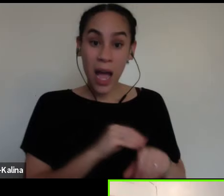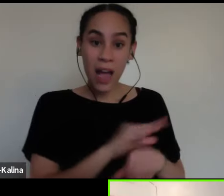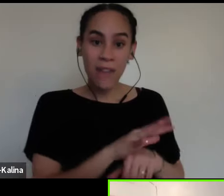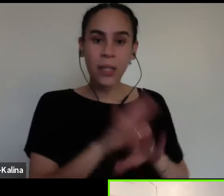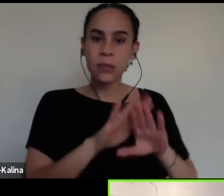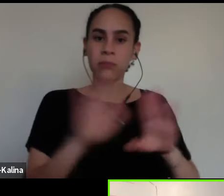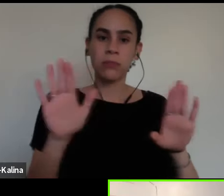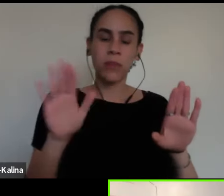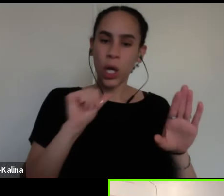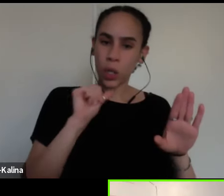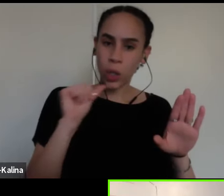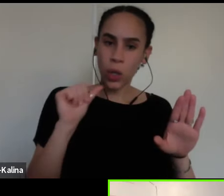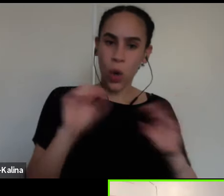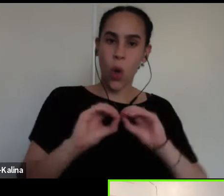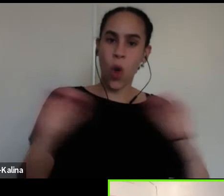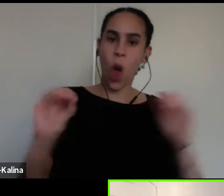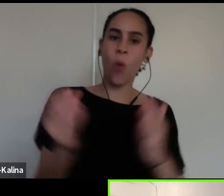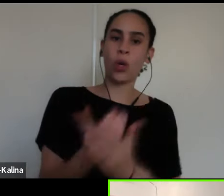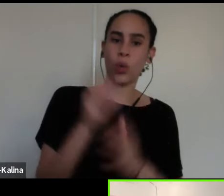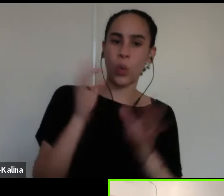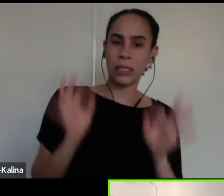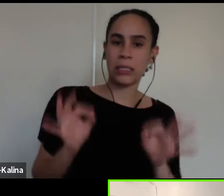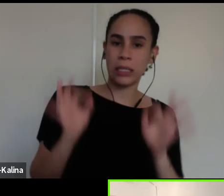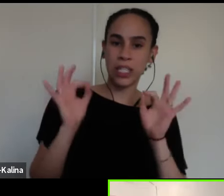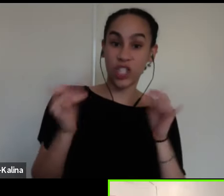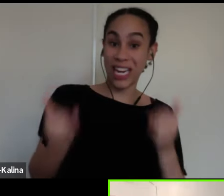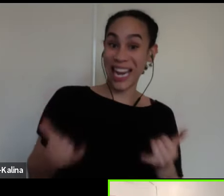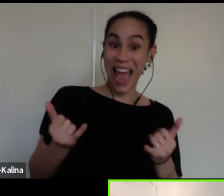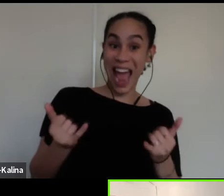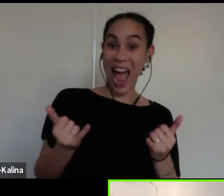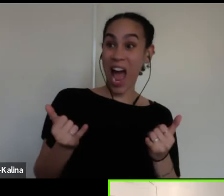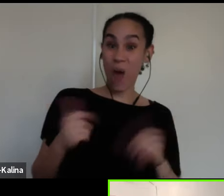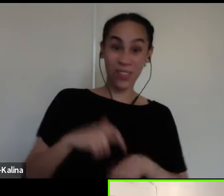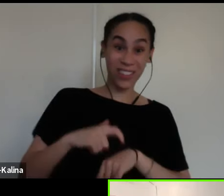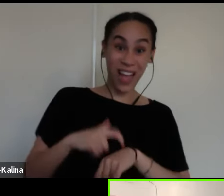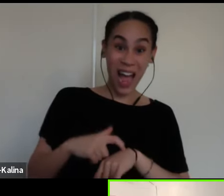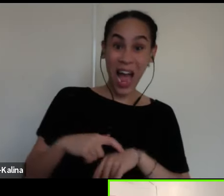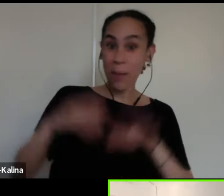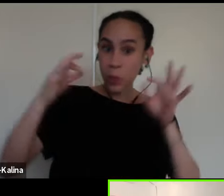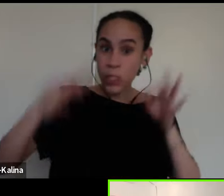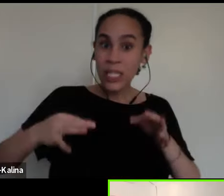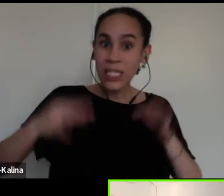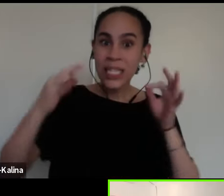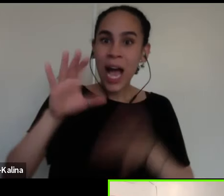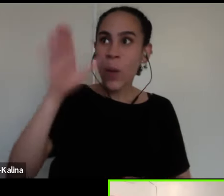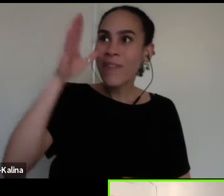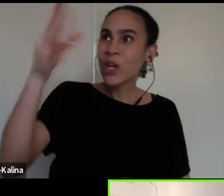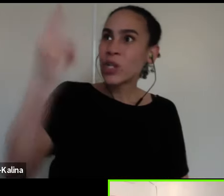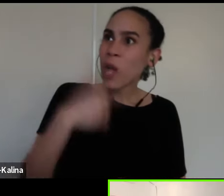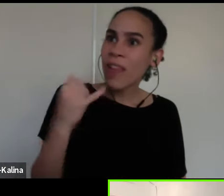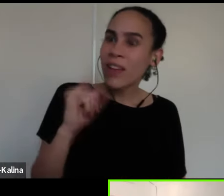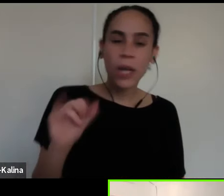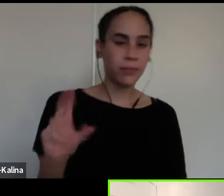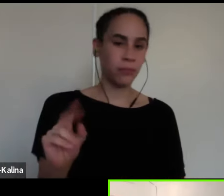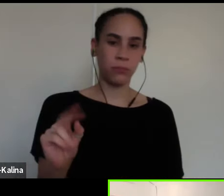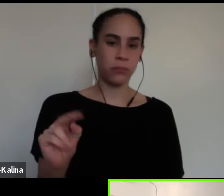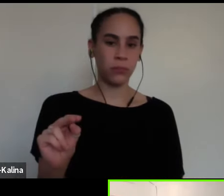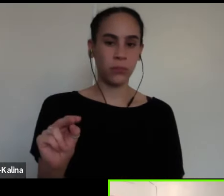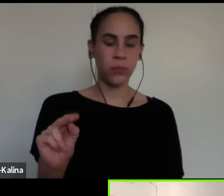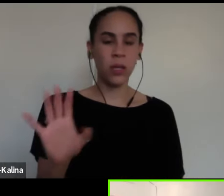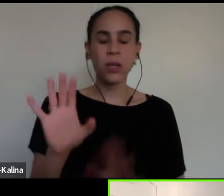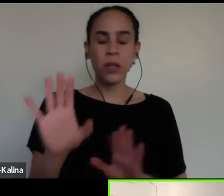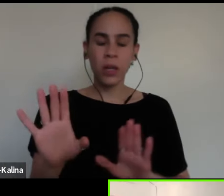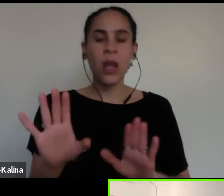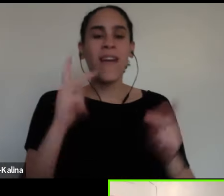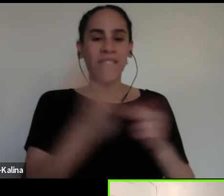new decisions. Now is not the moment to decide what your future looks like. Instead, figure out a way